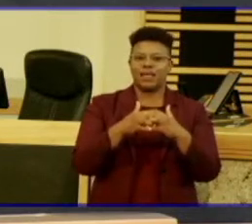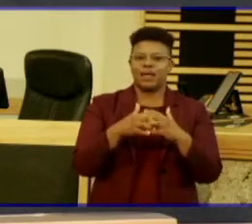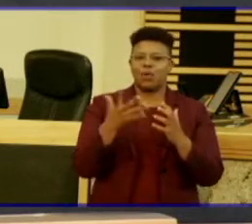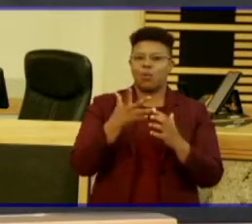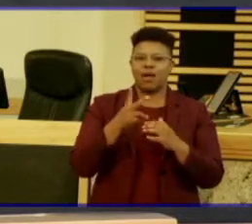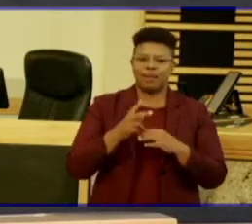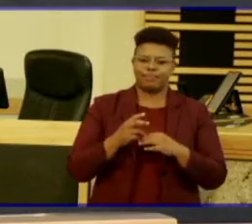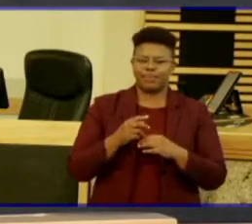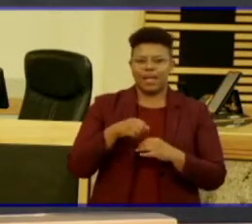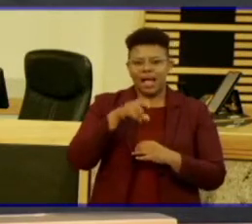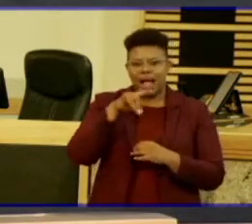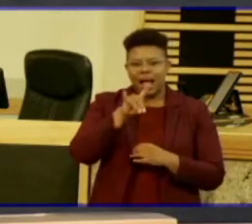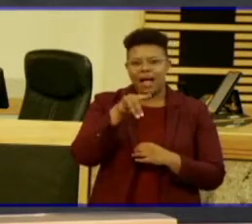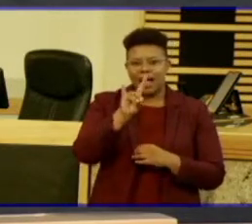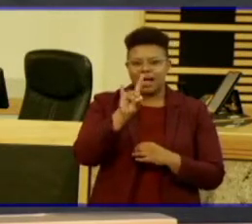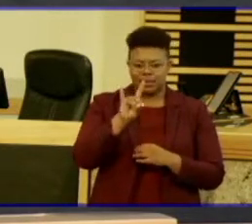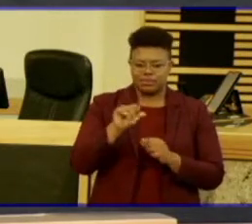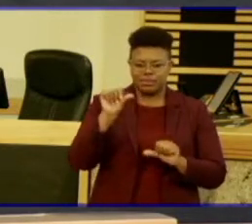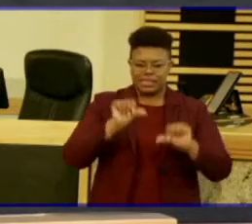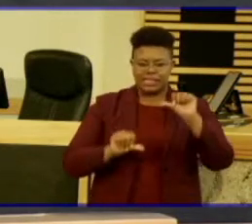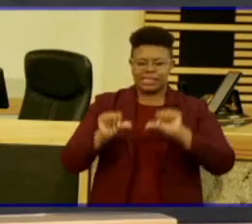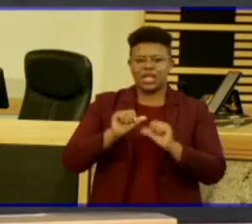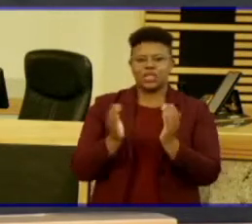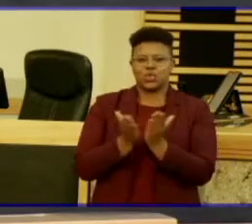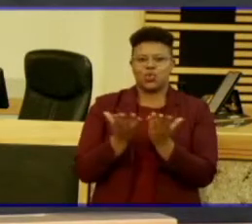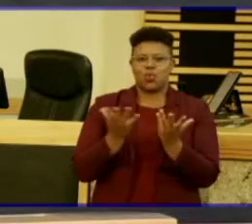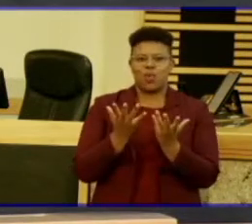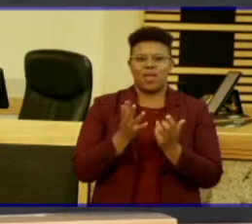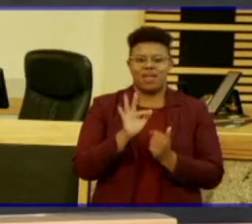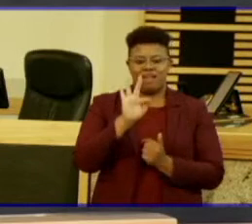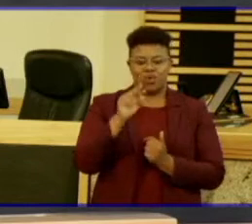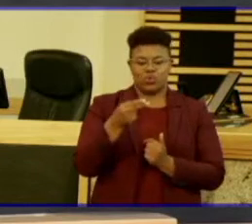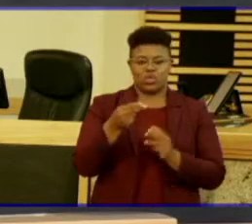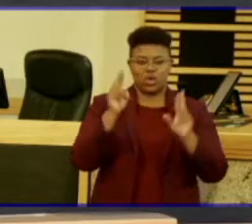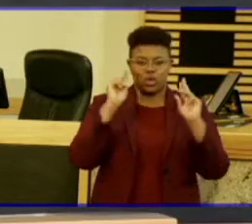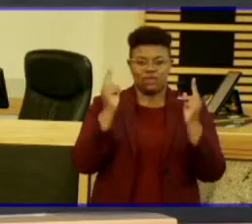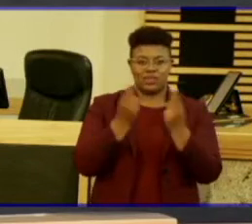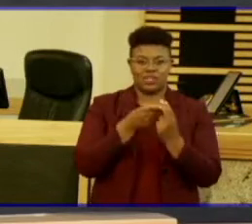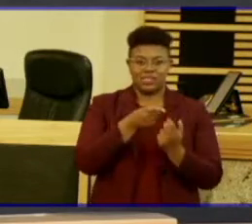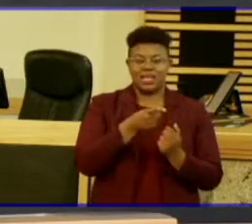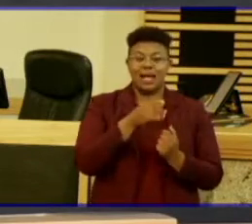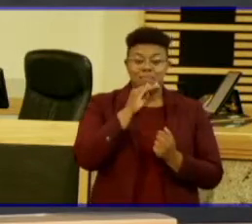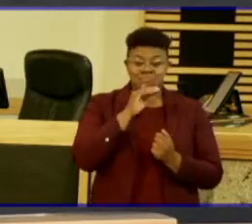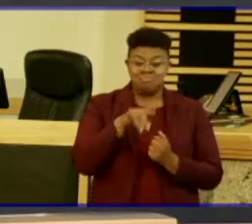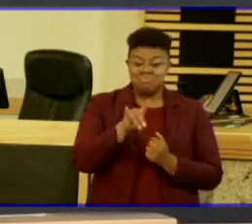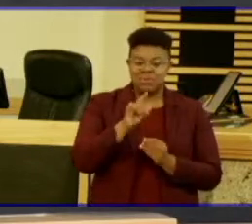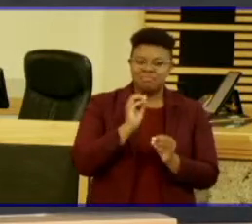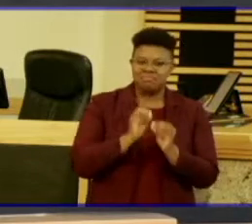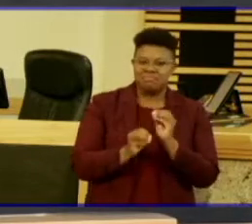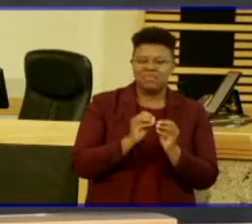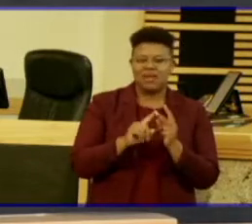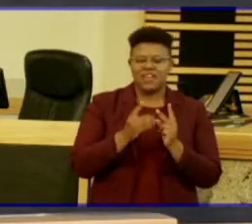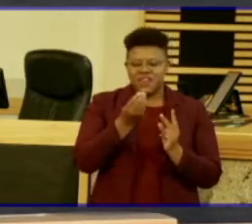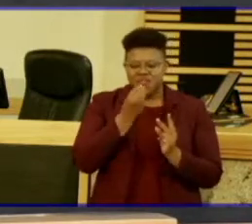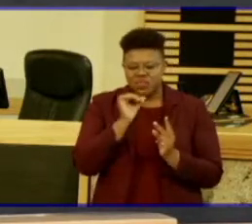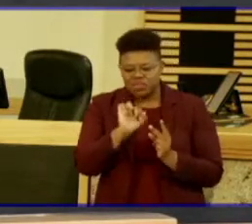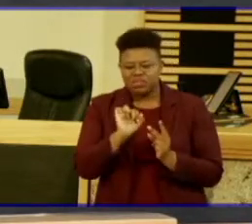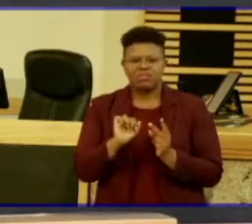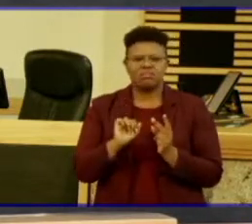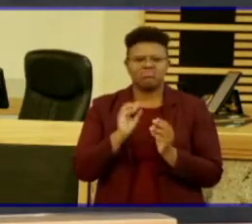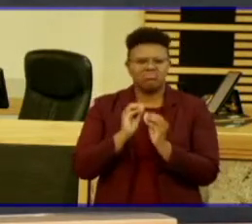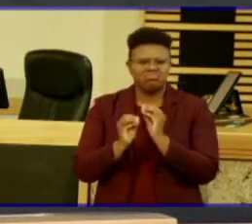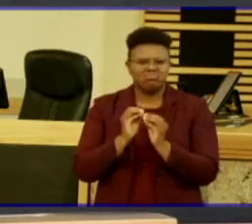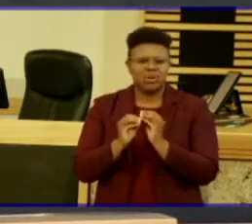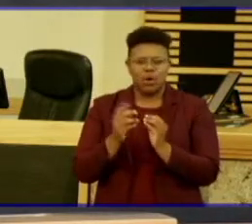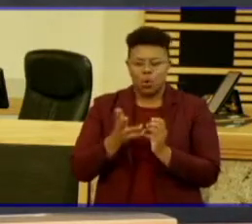veterinary science school at University of Fort Hare. This will transform the animal production, food production, and support the development